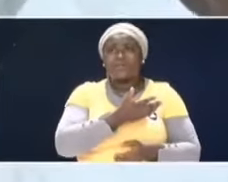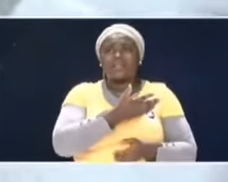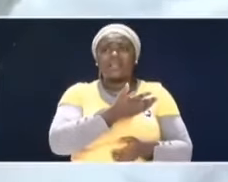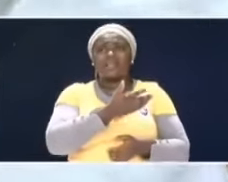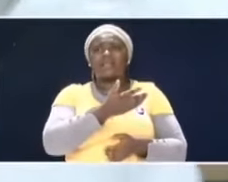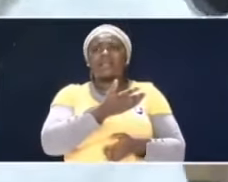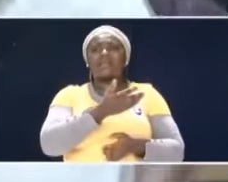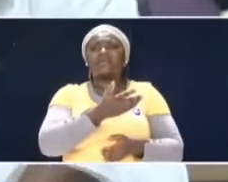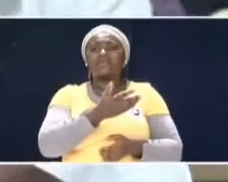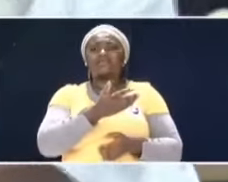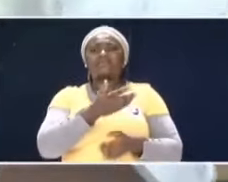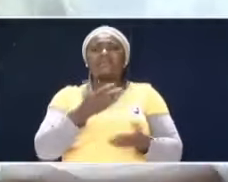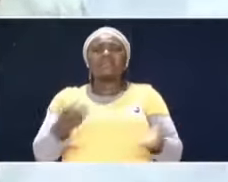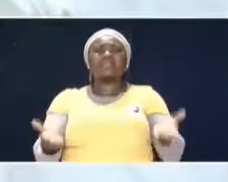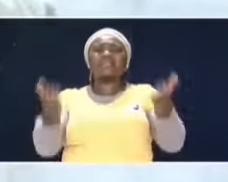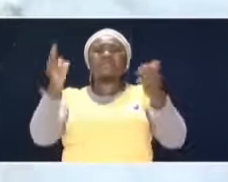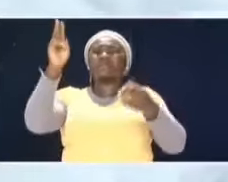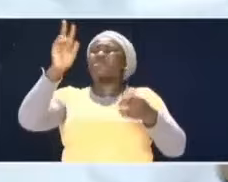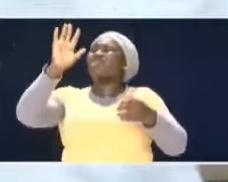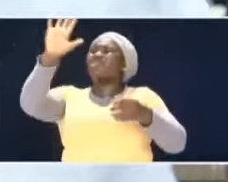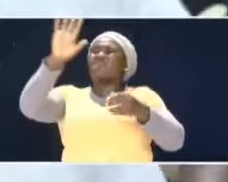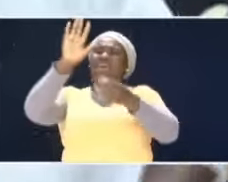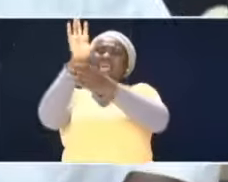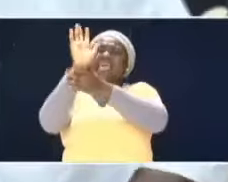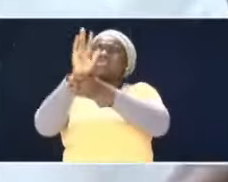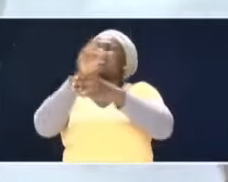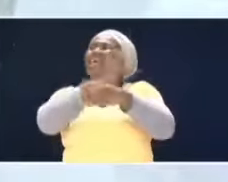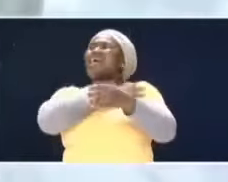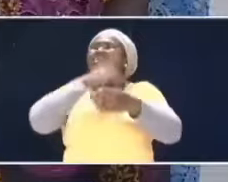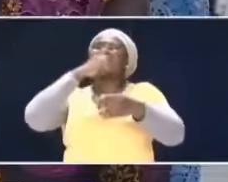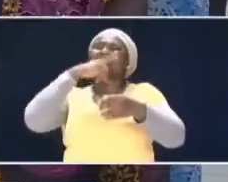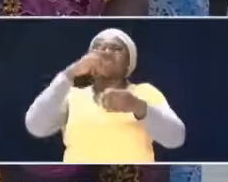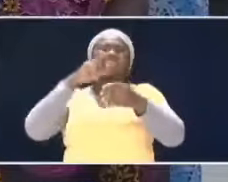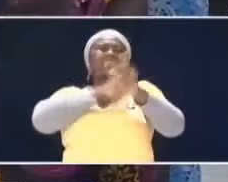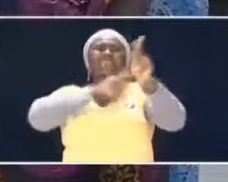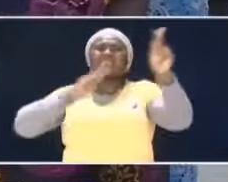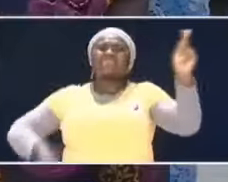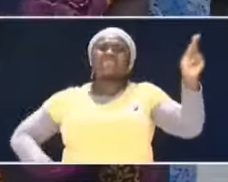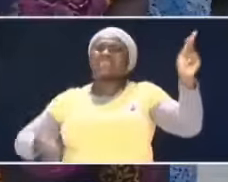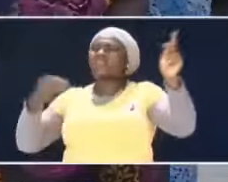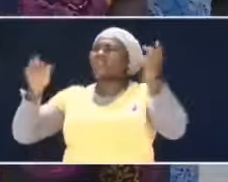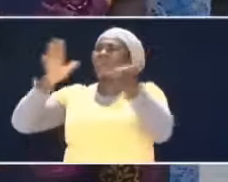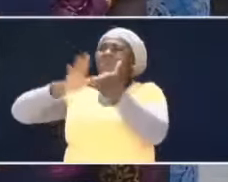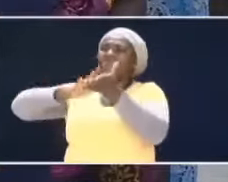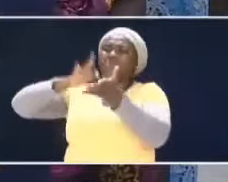Lift your hands and tell him ala de ogo.